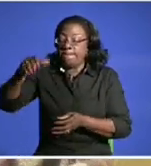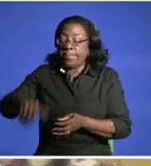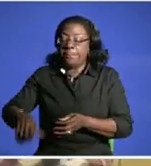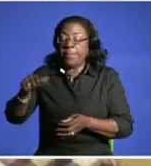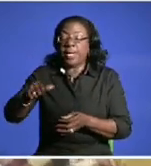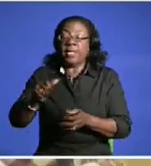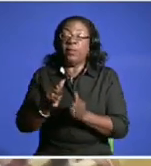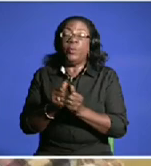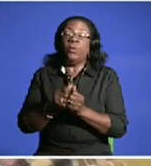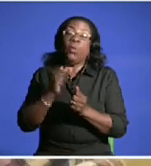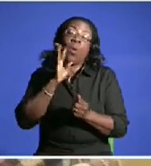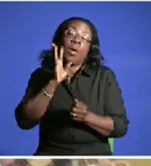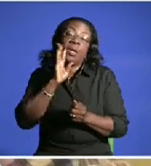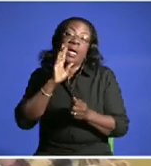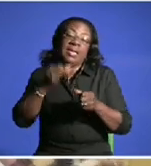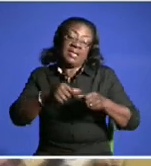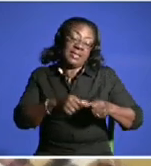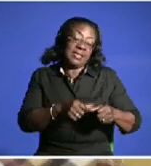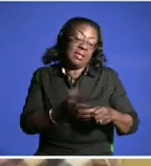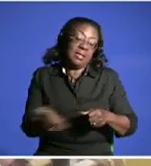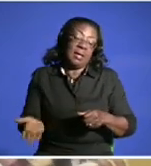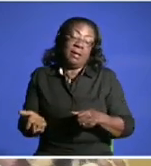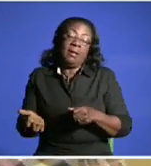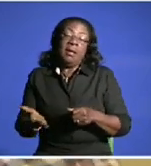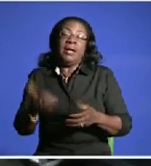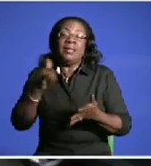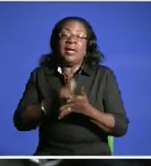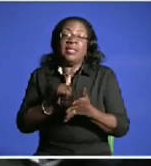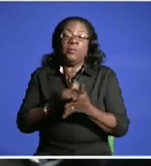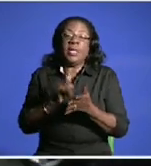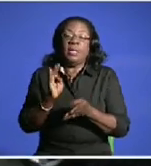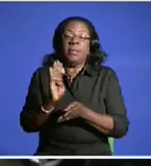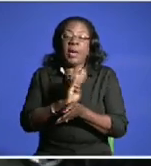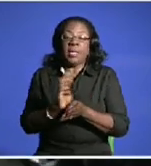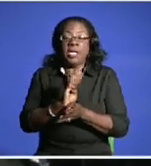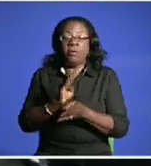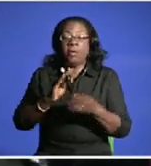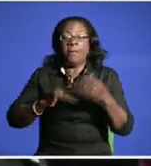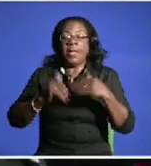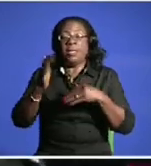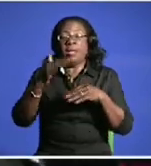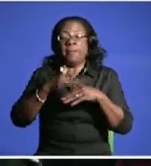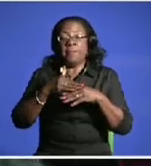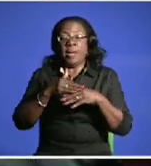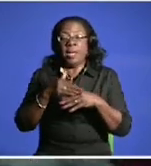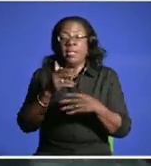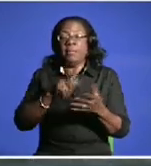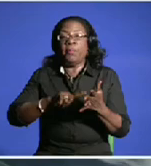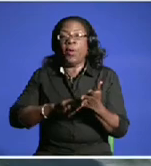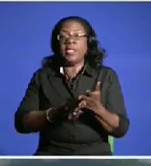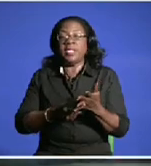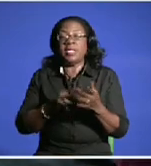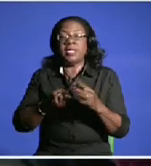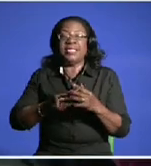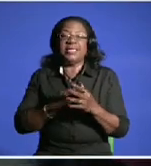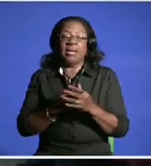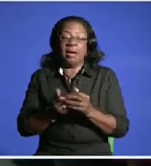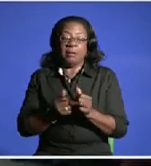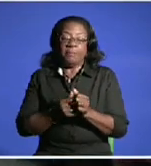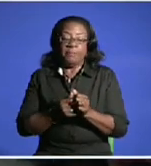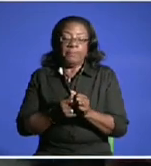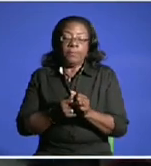then it's difficult even washing it off if you put it in fresh water. Well, that was the manager responsible for the Potter's Key Fish